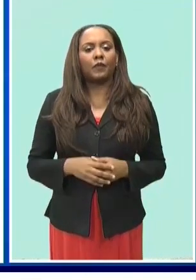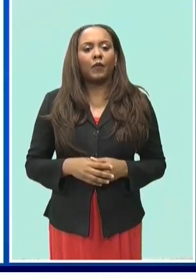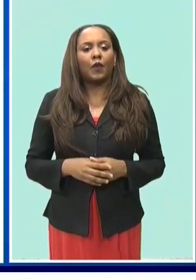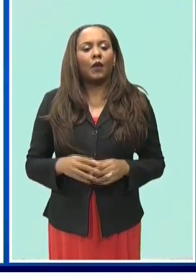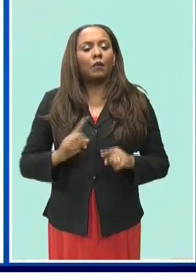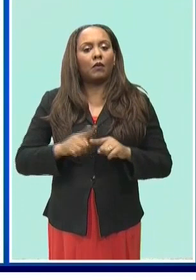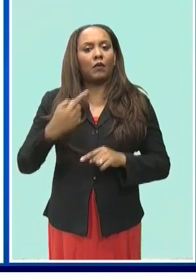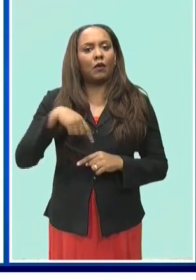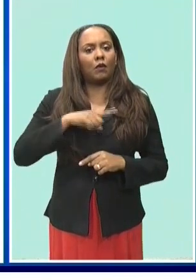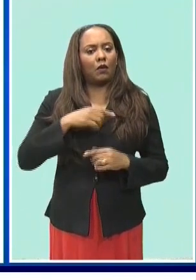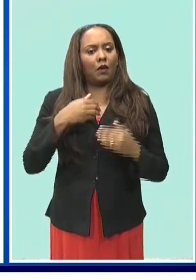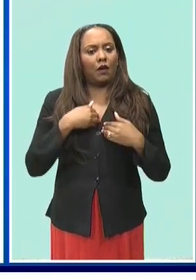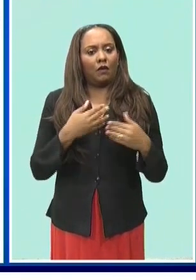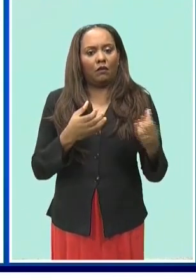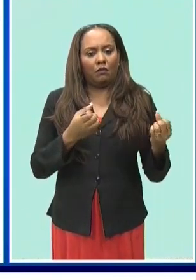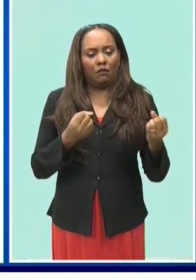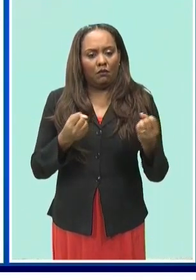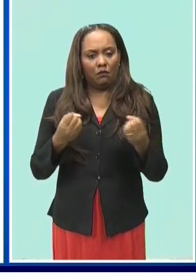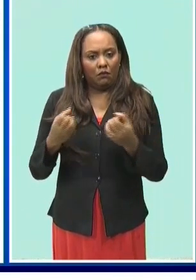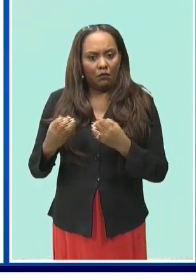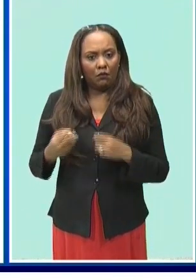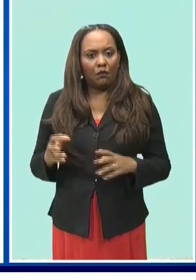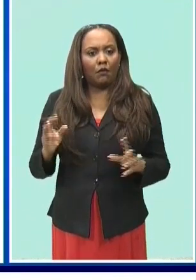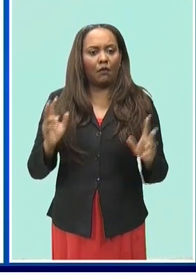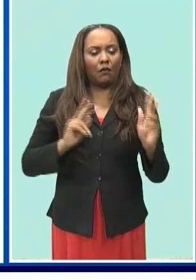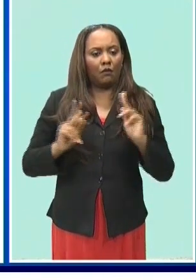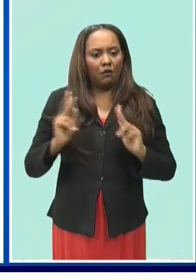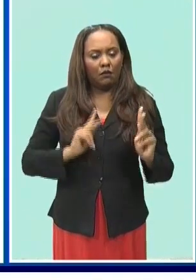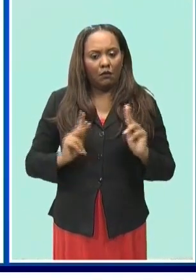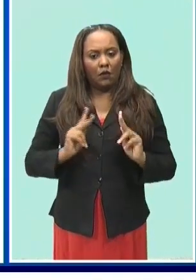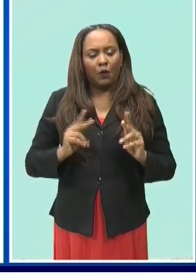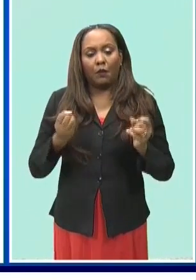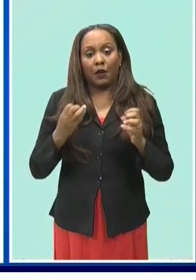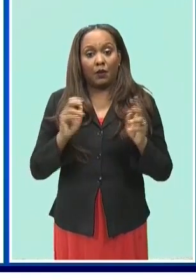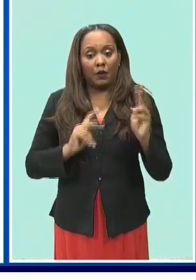we do have many entries coming in every year.